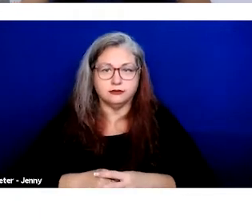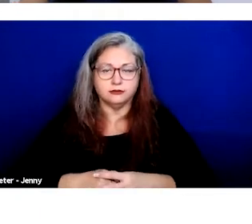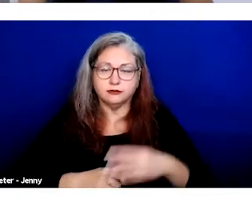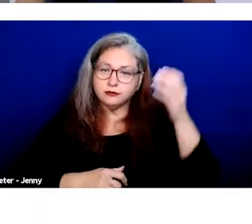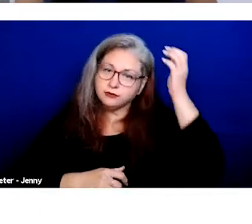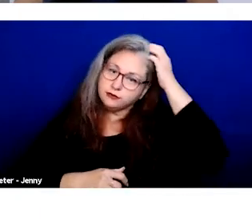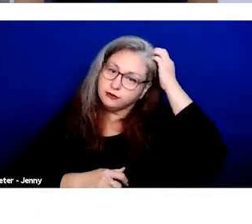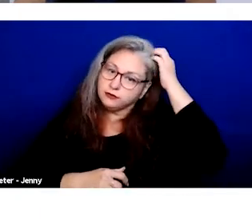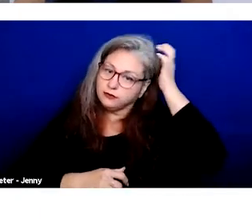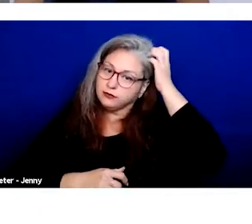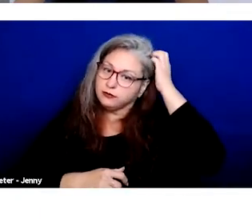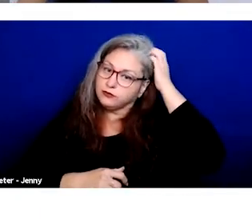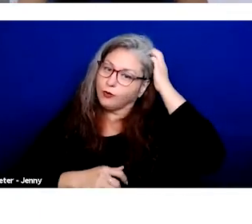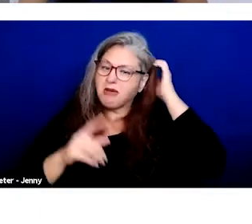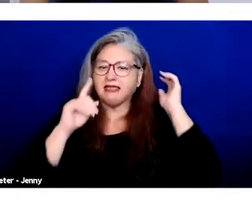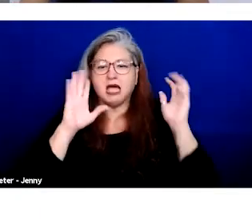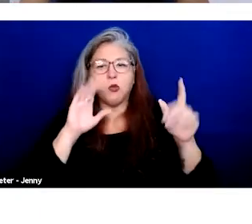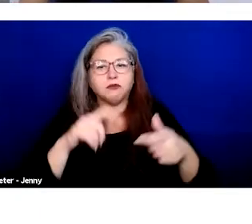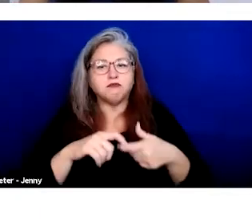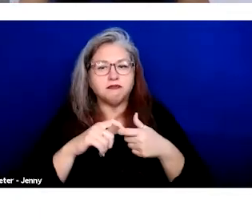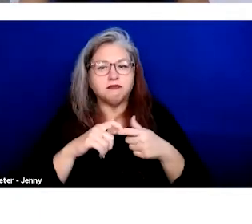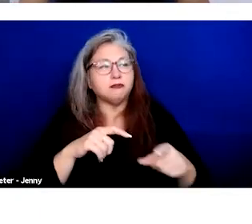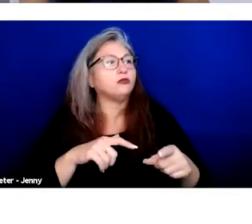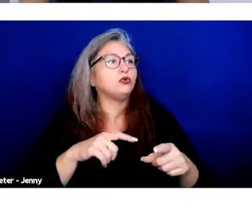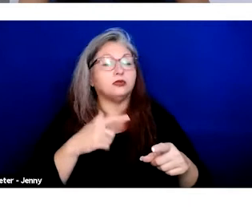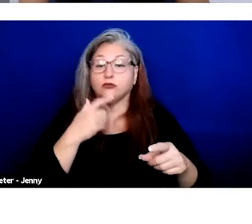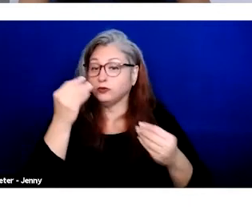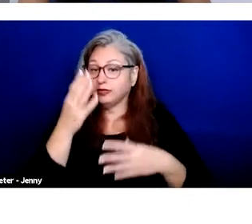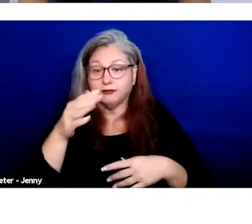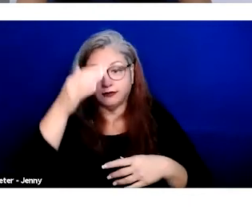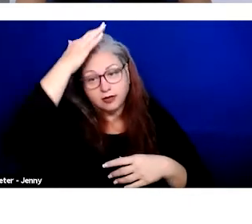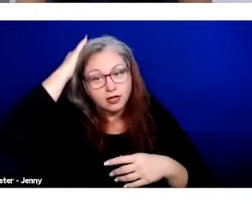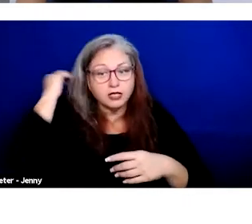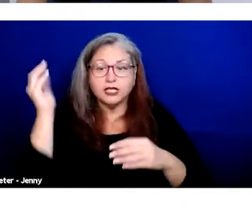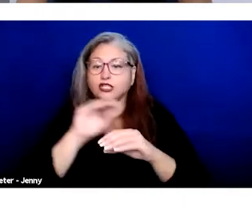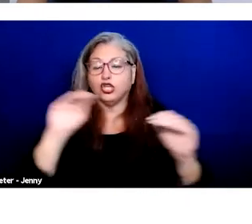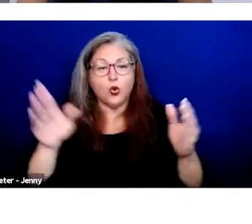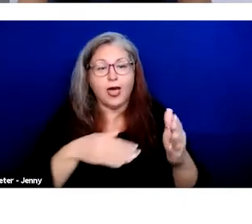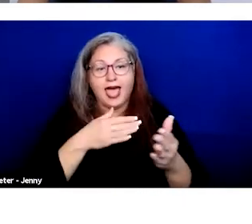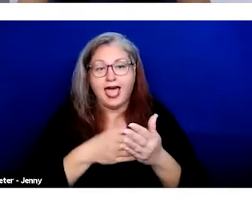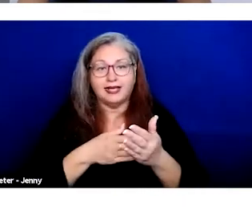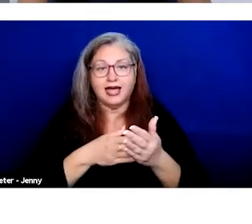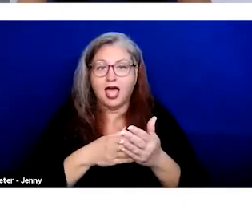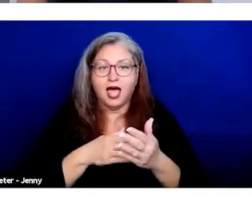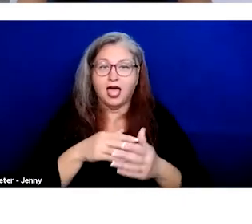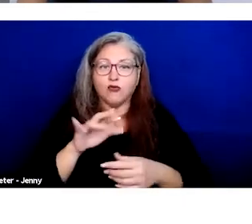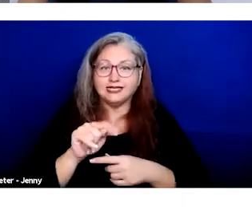I think that where I'm going to end is by just saying that there's no anti-racist fashion analysis or